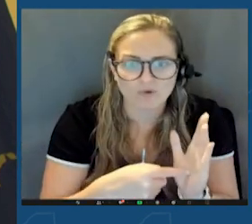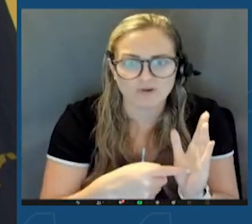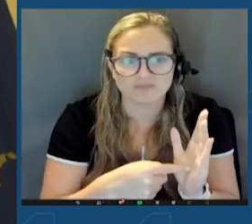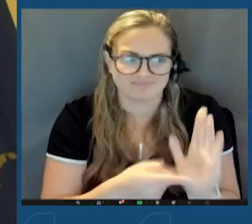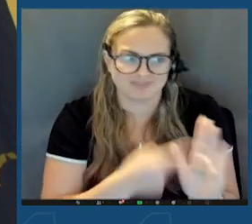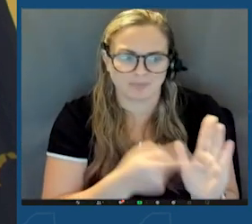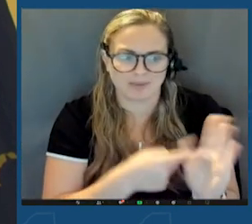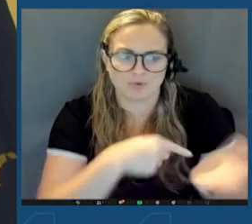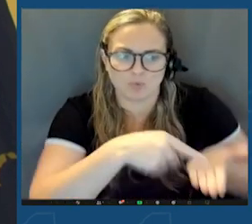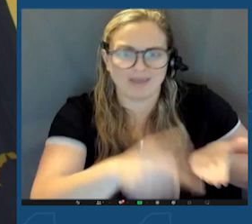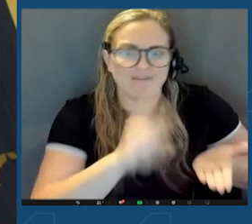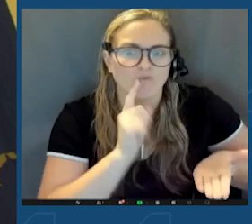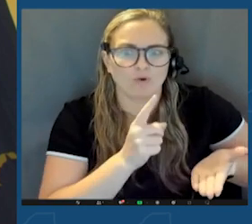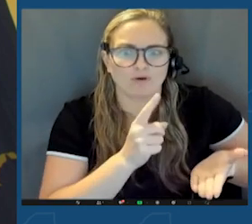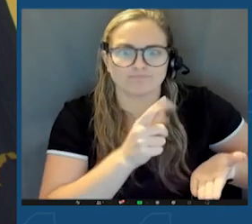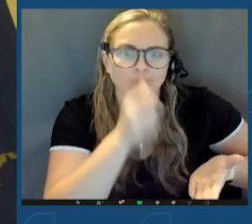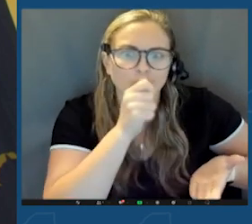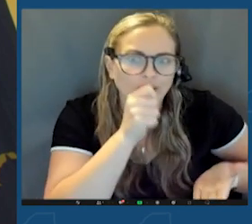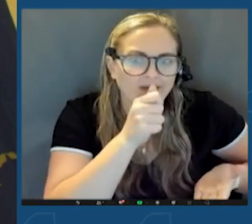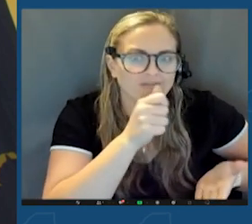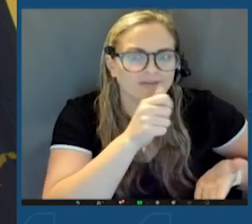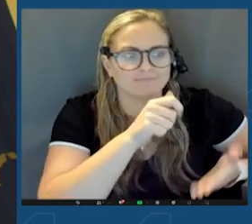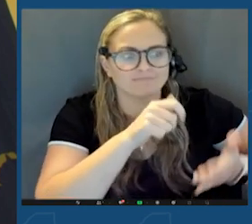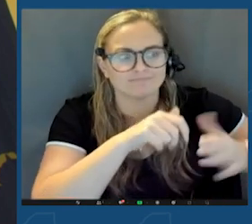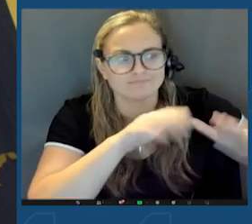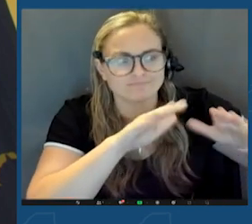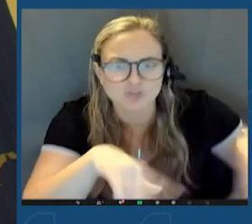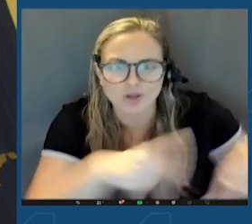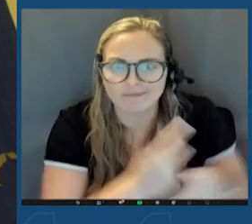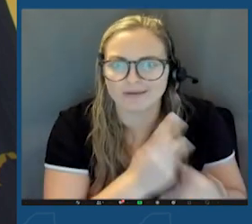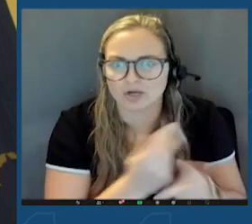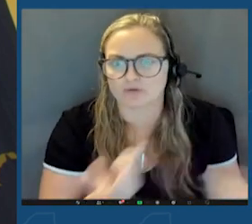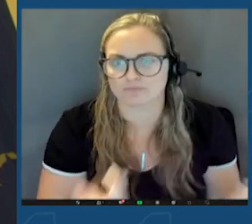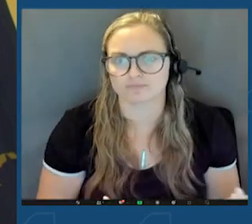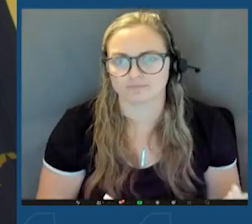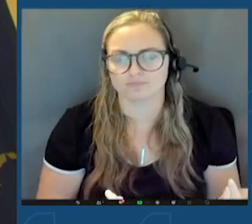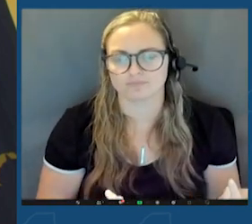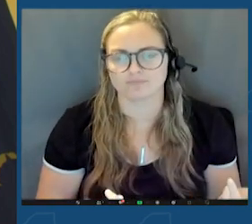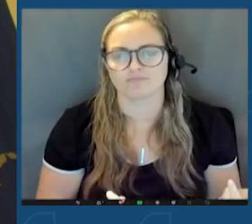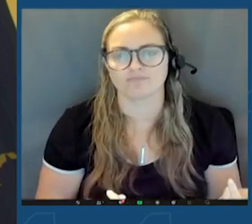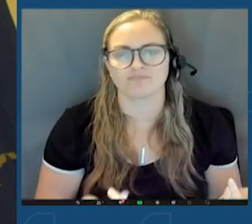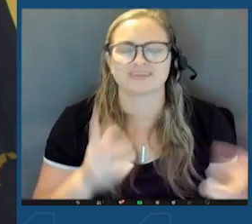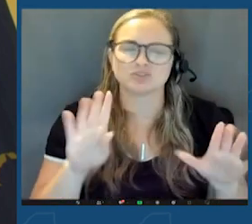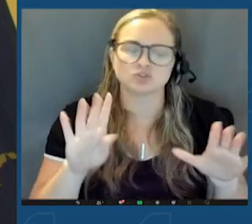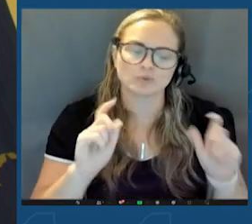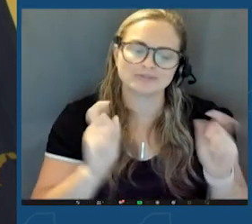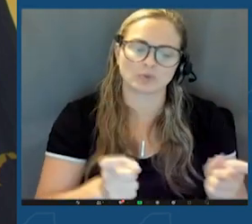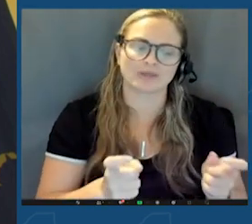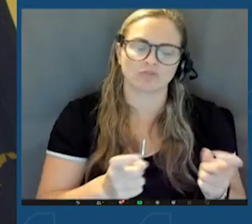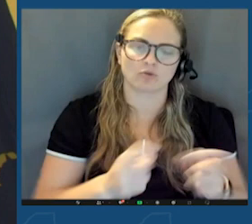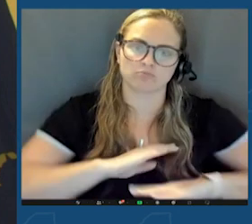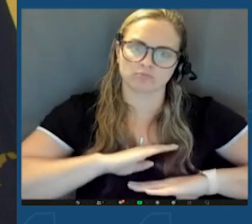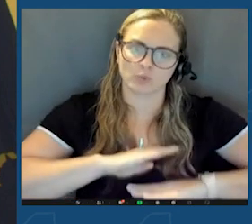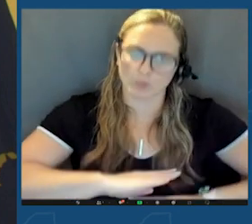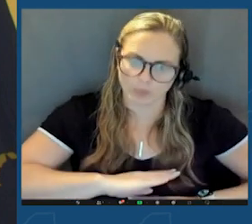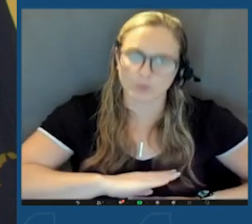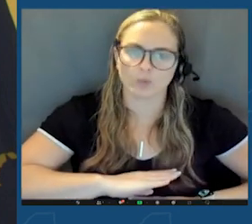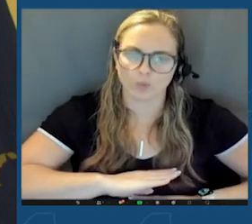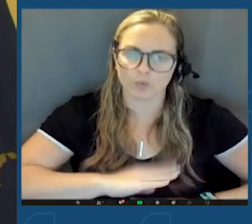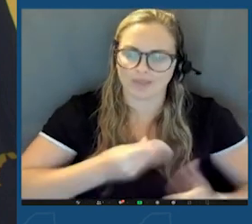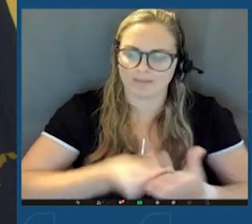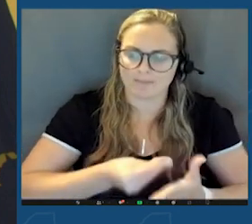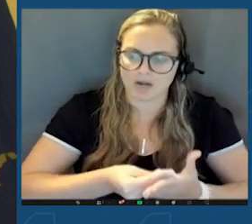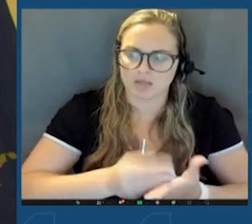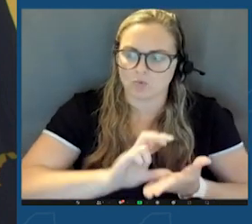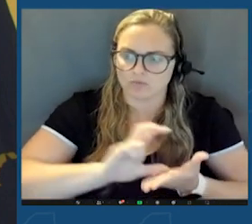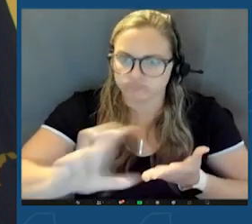private pre-K or pay for childcare. So this was just to give them a sense of relief that these investments will continue to be